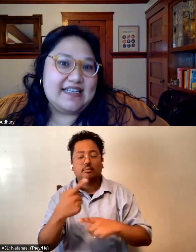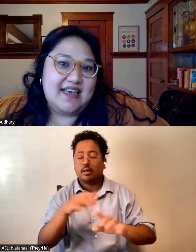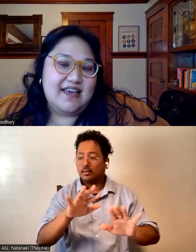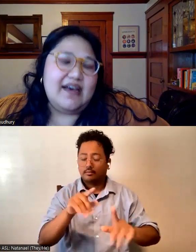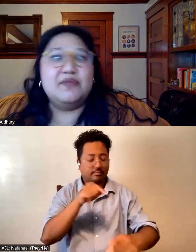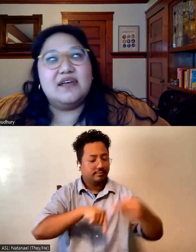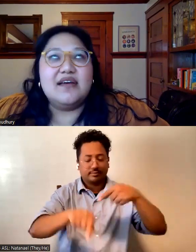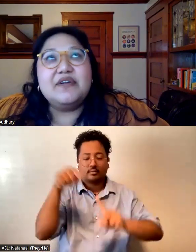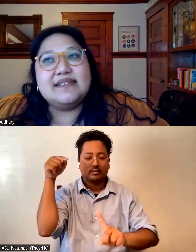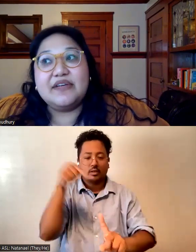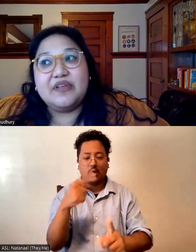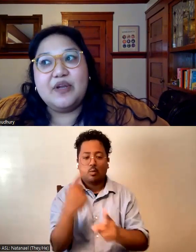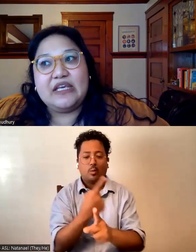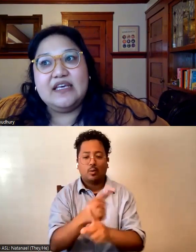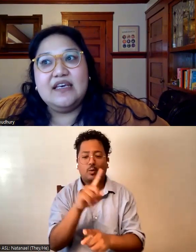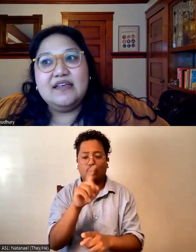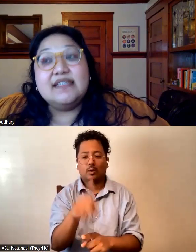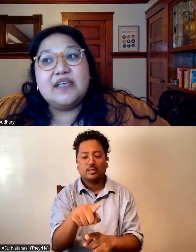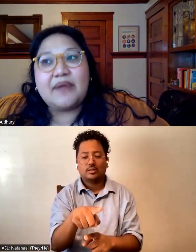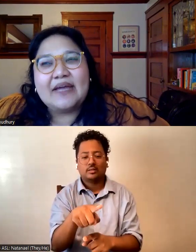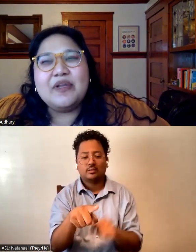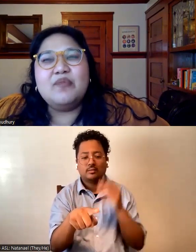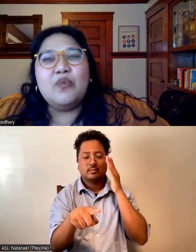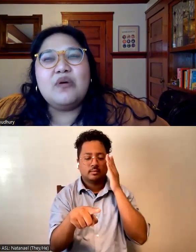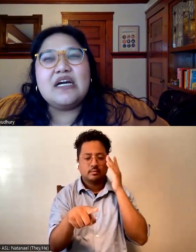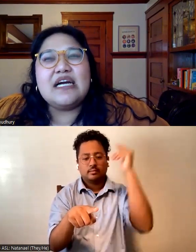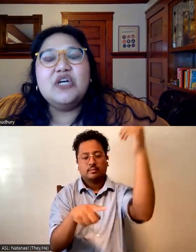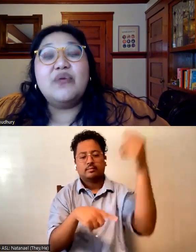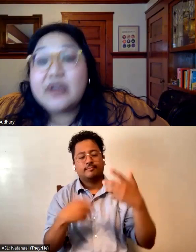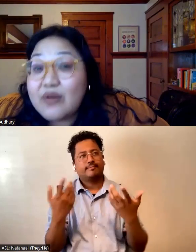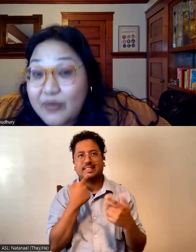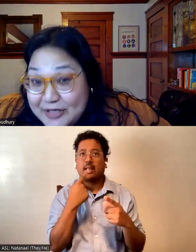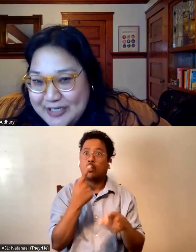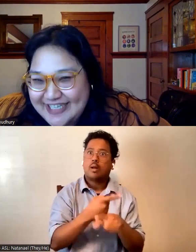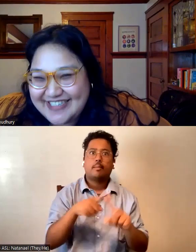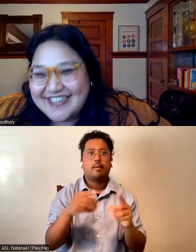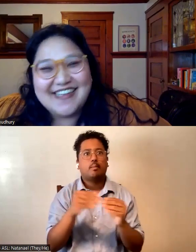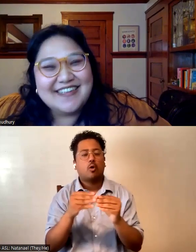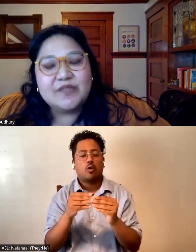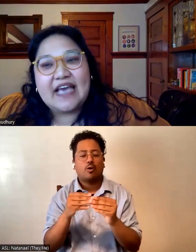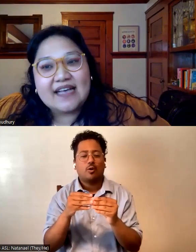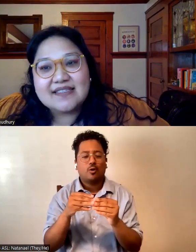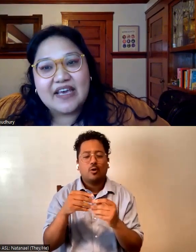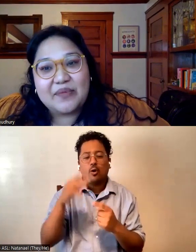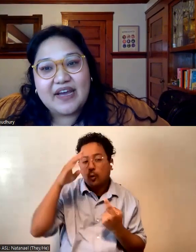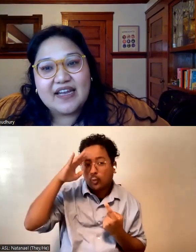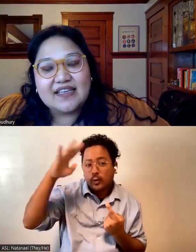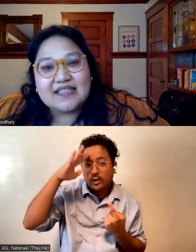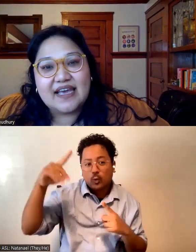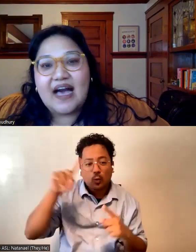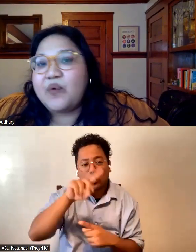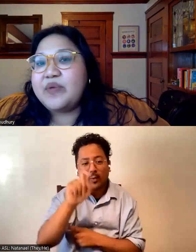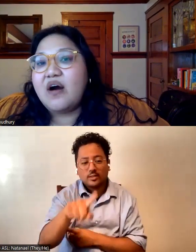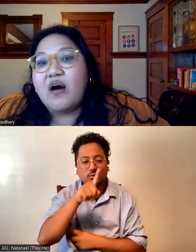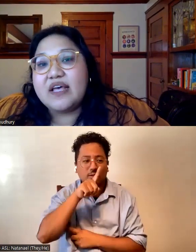be asking, I don't necessarily want to say right, but the more critical question to be asking, right, is